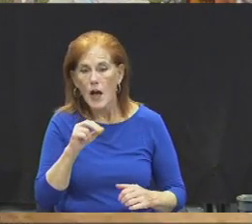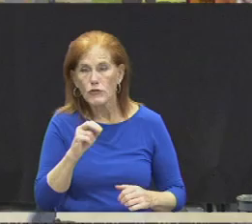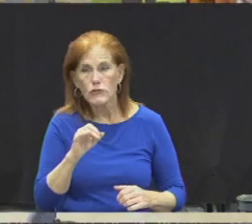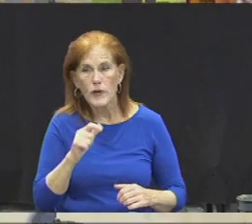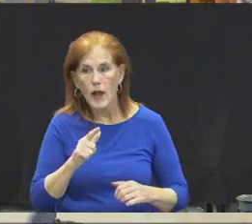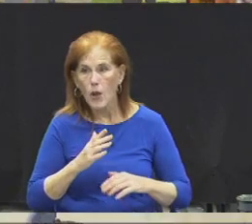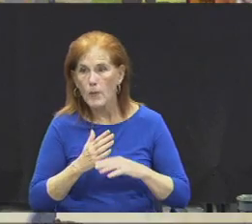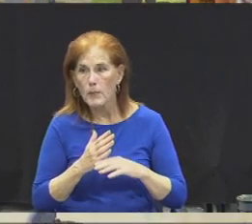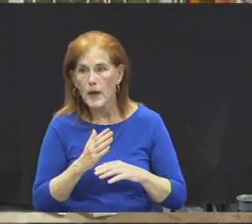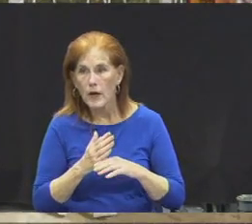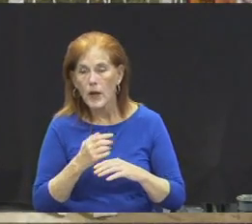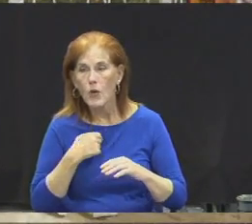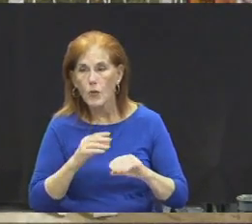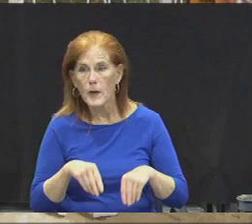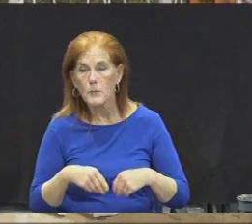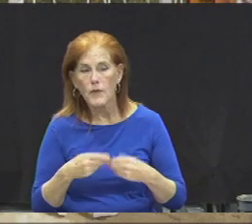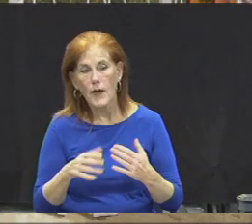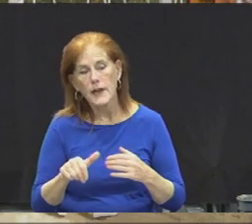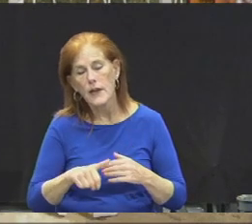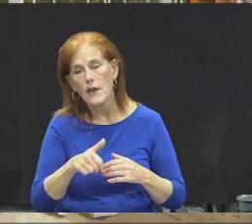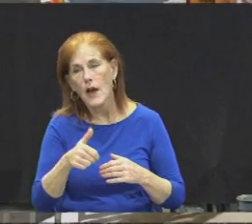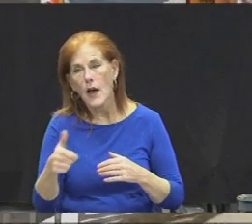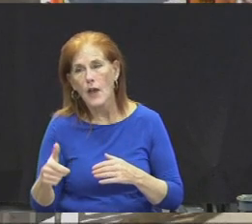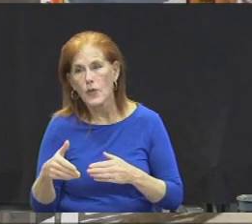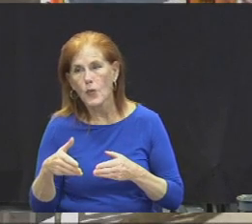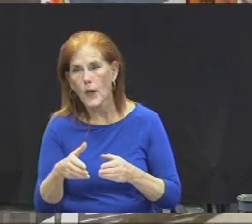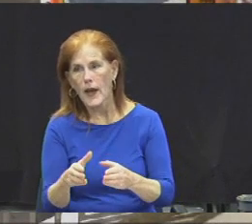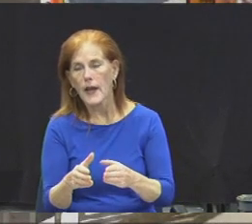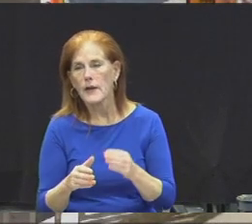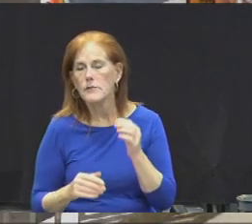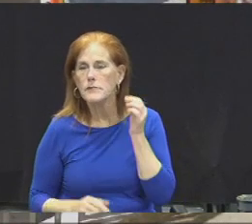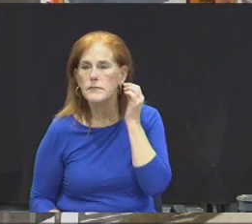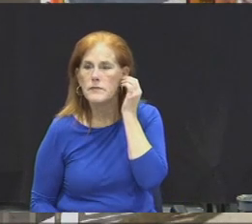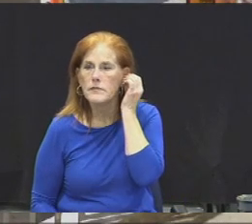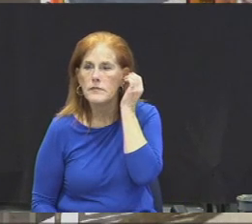We do provide a route along the way. Let me get to the rendering.